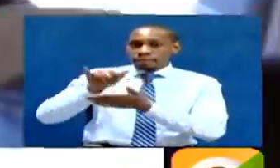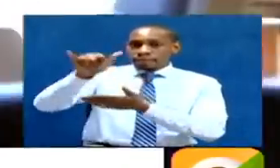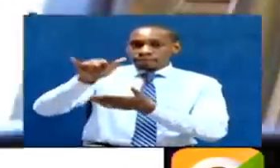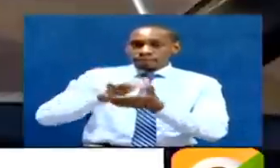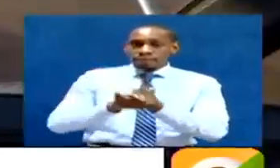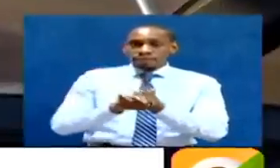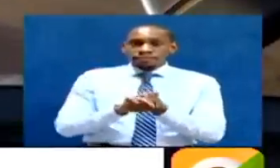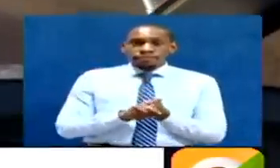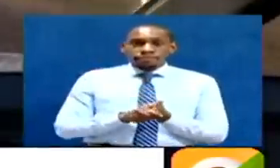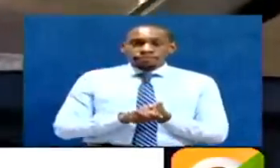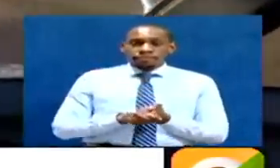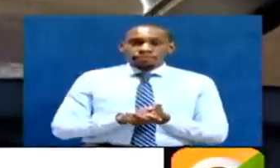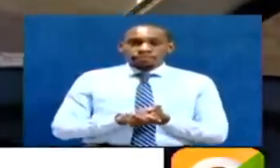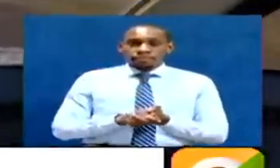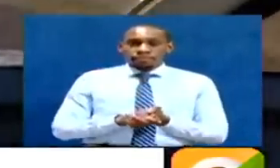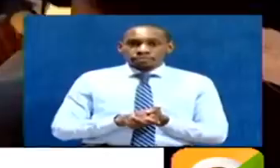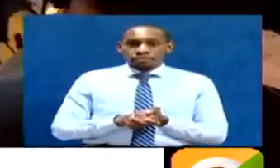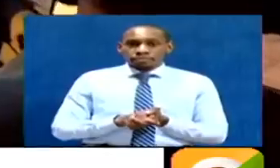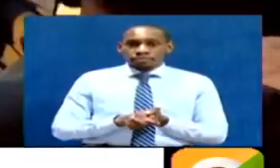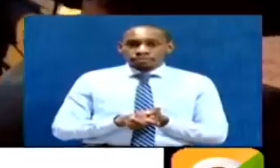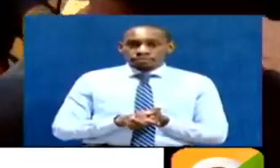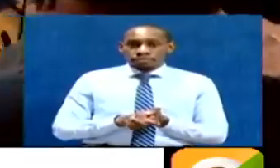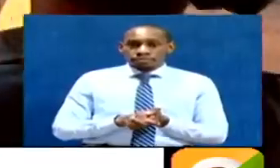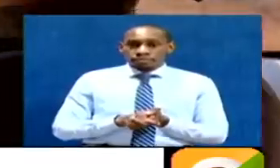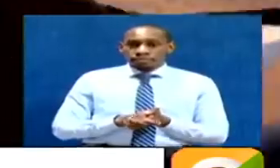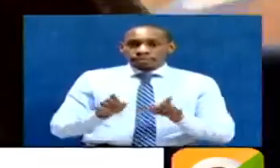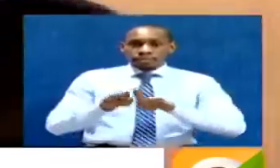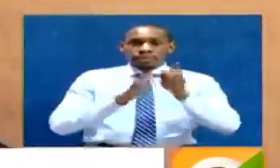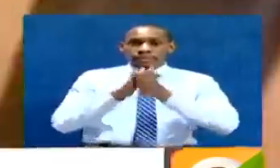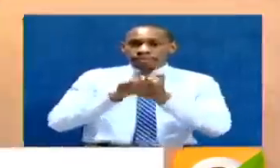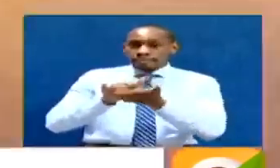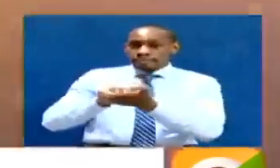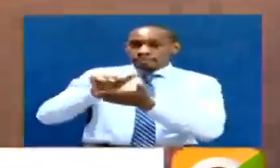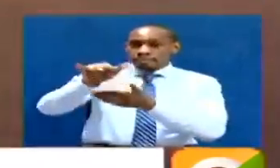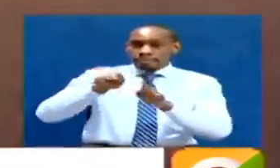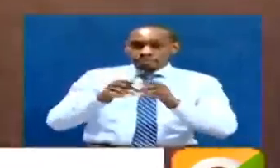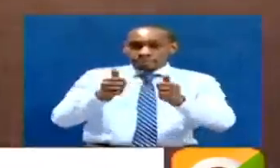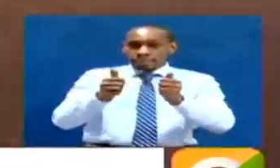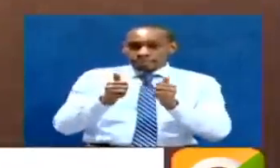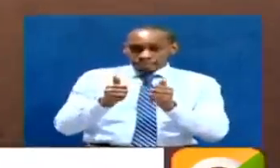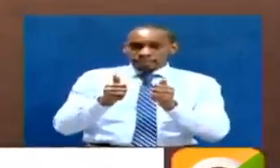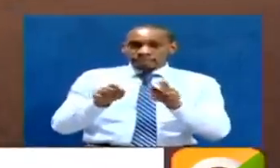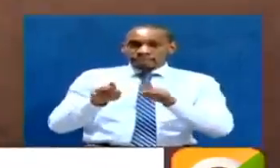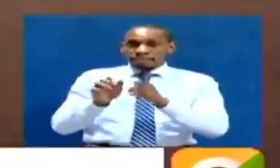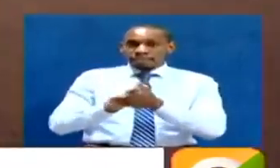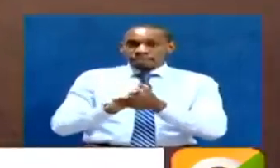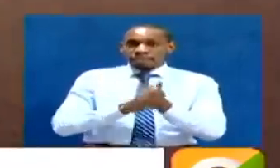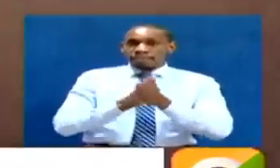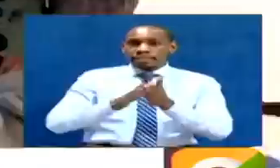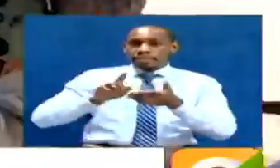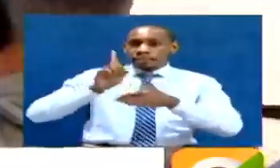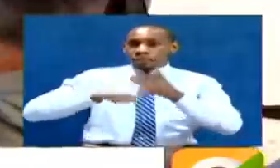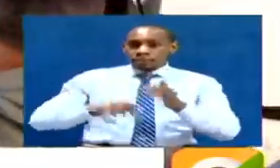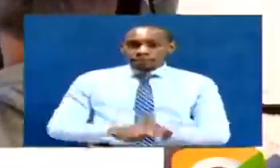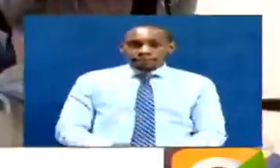above obstacles. For Pameri, the desire to fly and his flight of passage was driven by